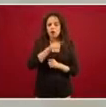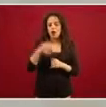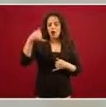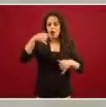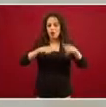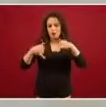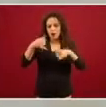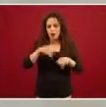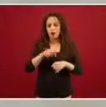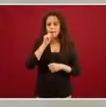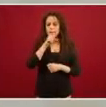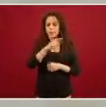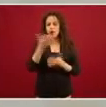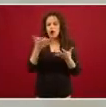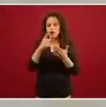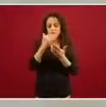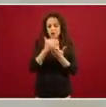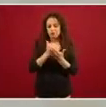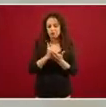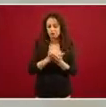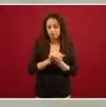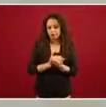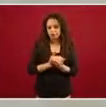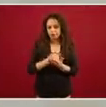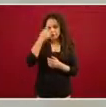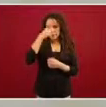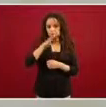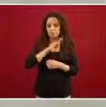and medium-sized laboratories.